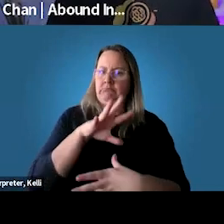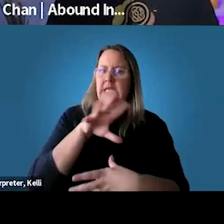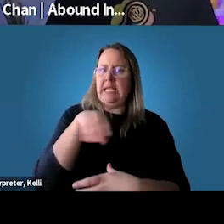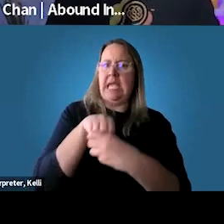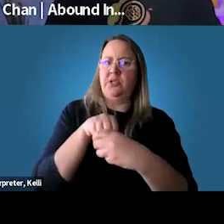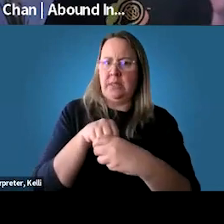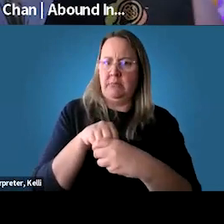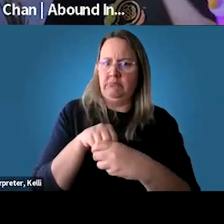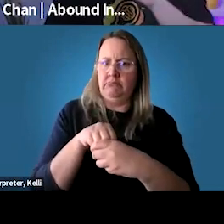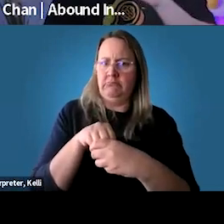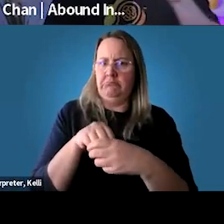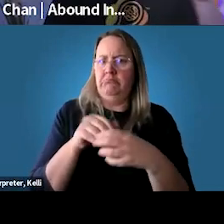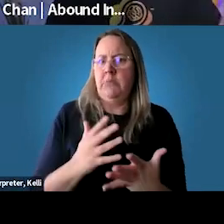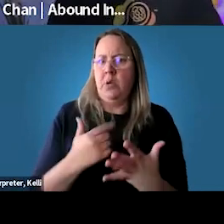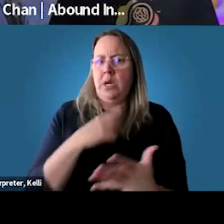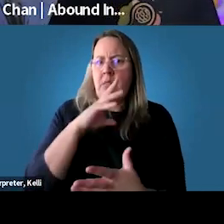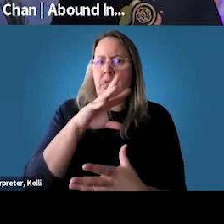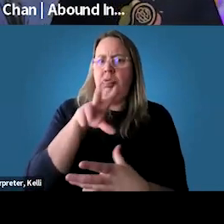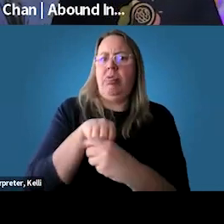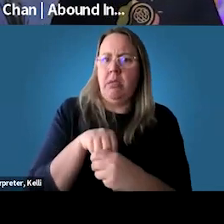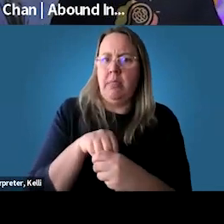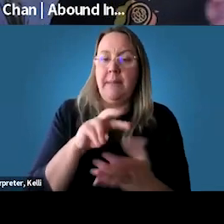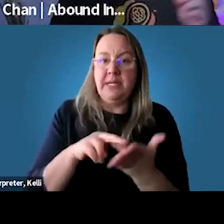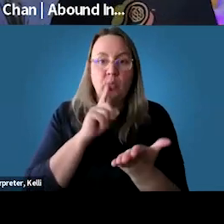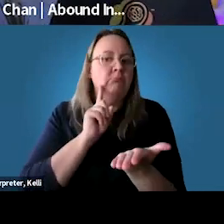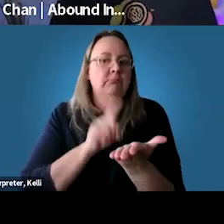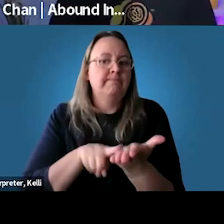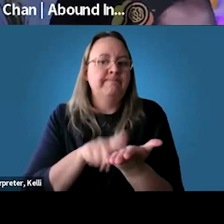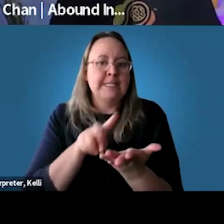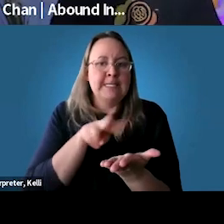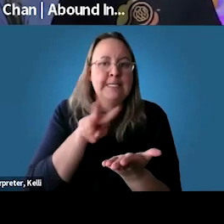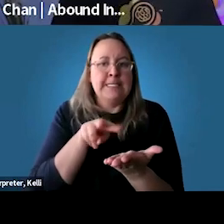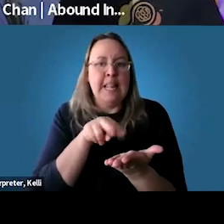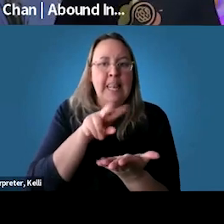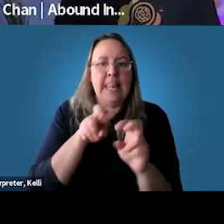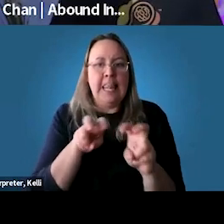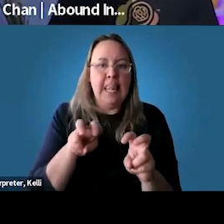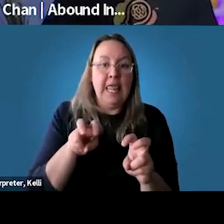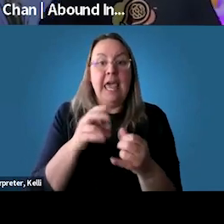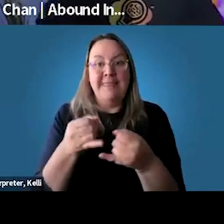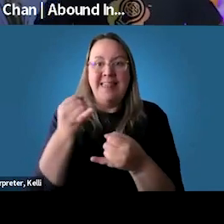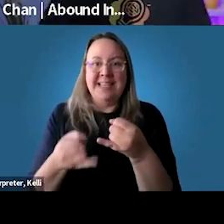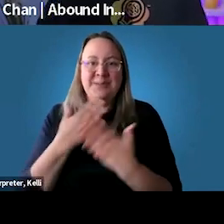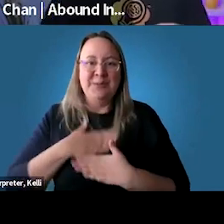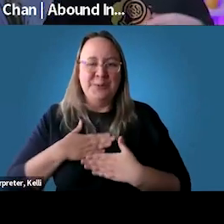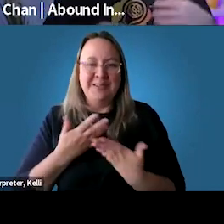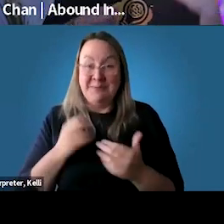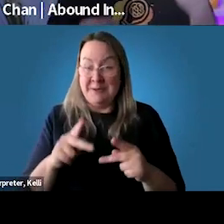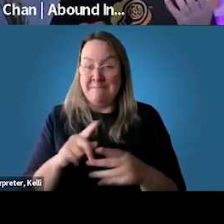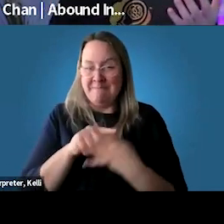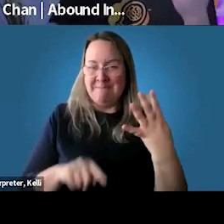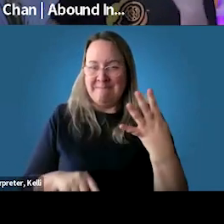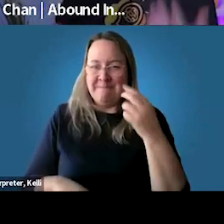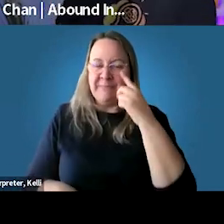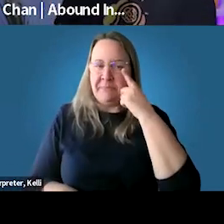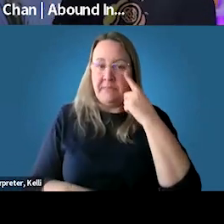it. When you engage with it, you'll explore it, and then finally, you will enjoy it. So let's talk about this. So